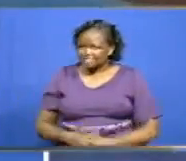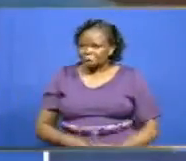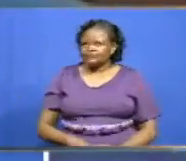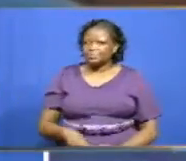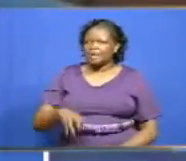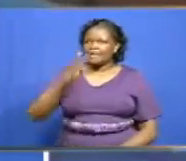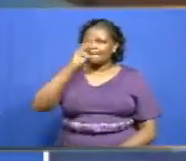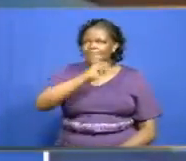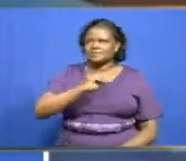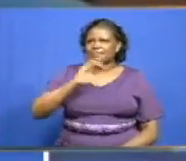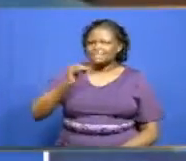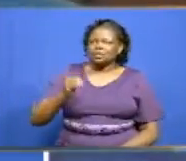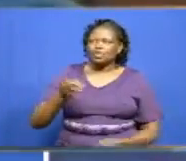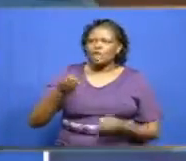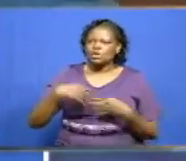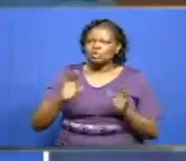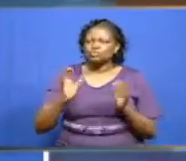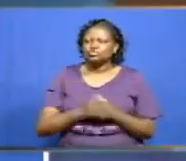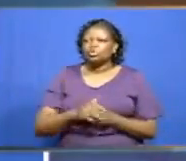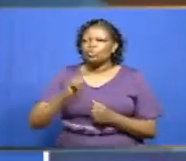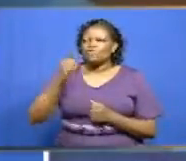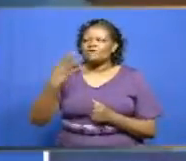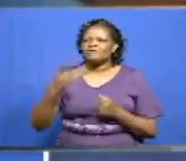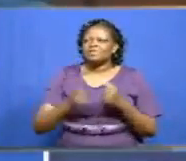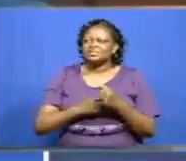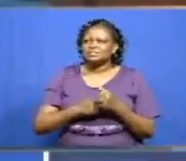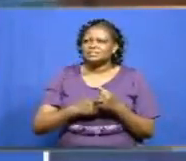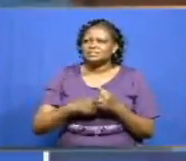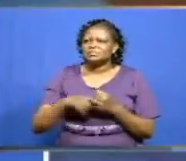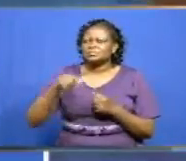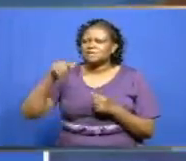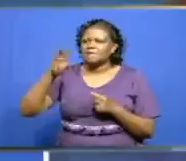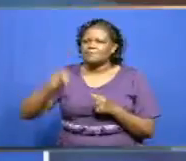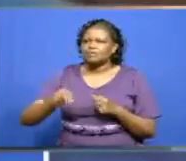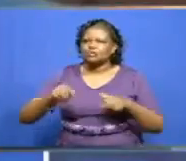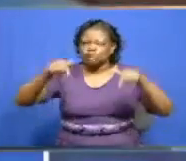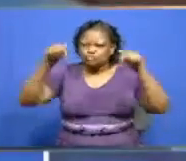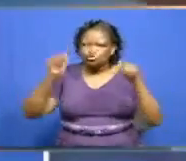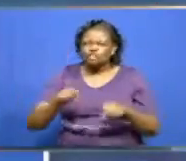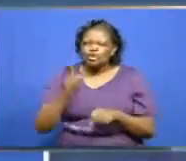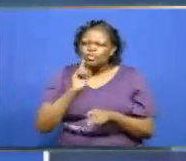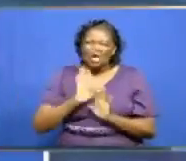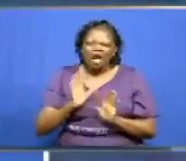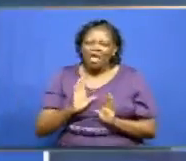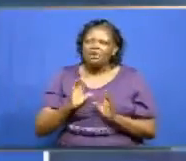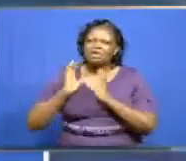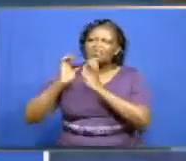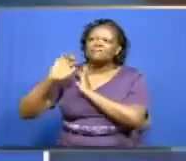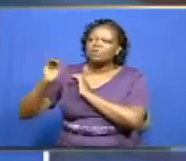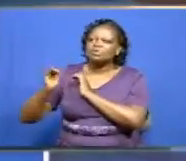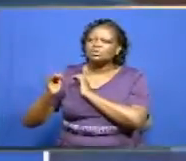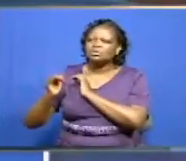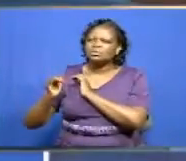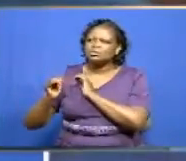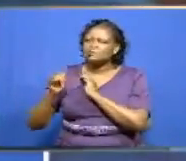lose 156 million, not tomorrow, today. Kilifi County, Kilifi, my